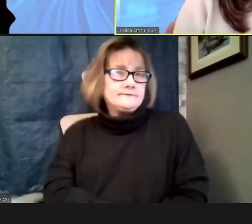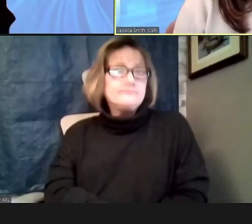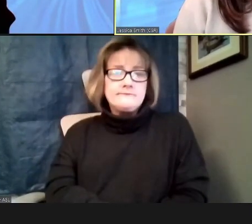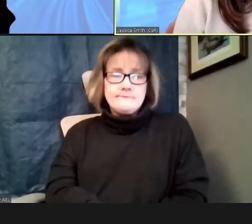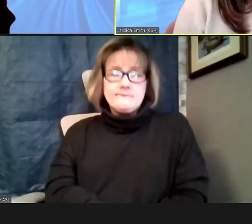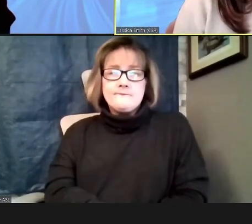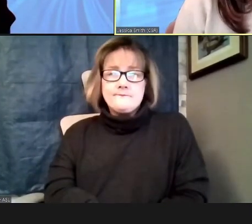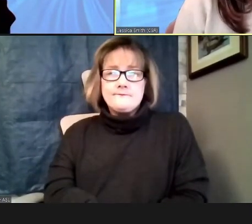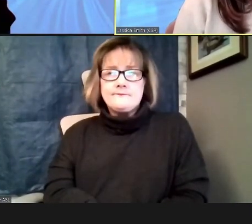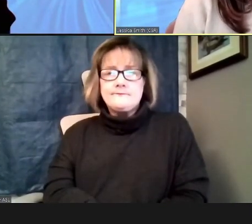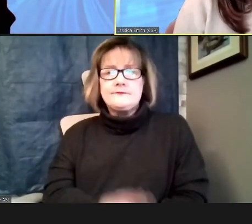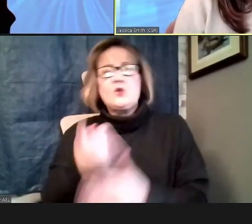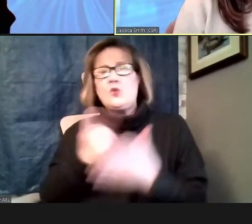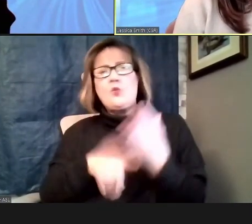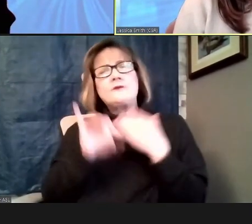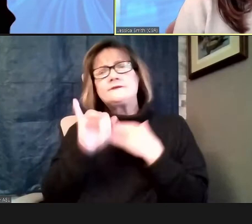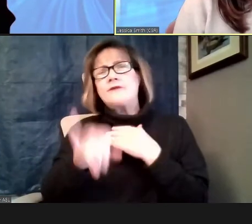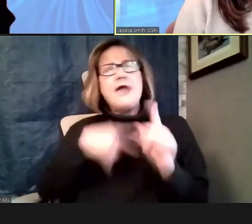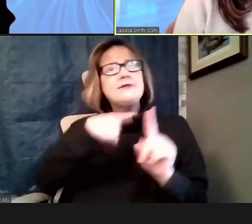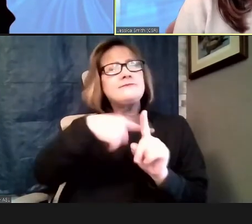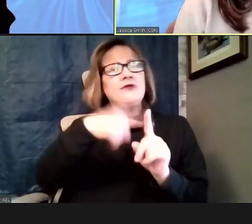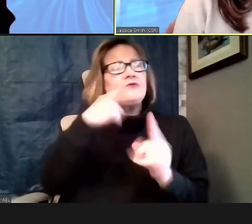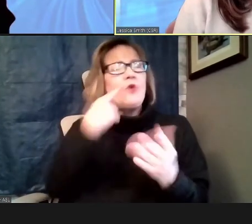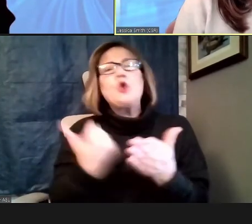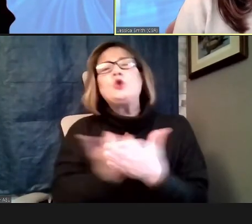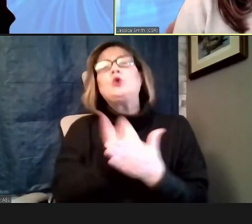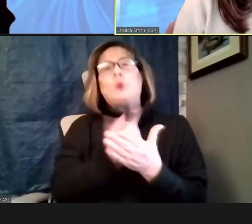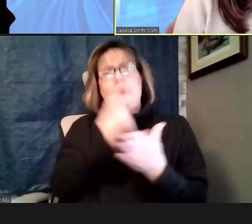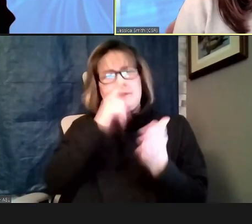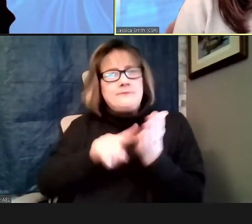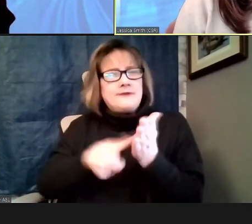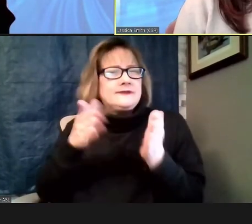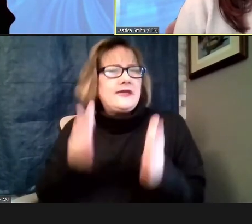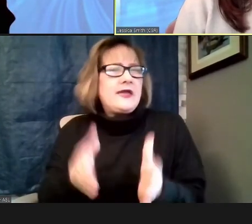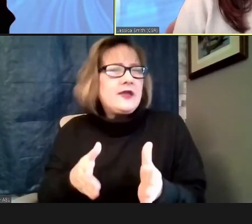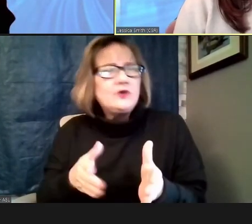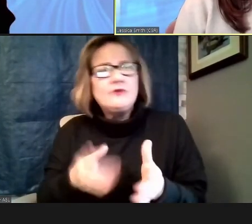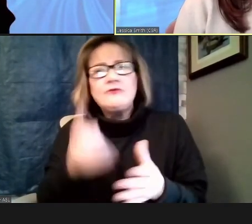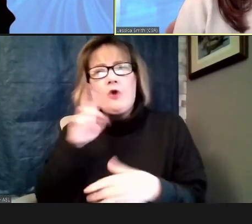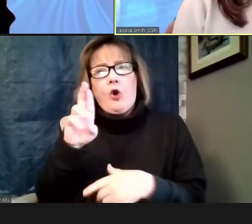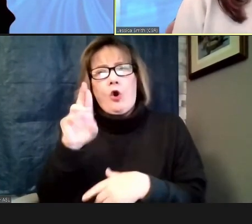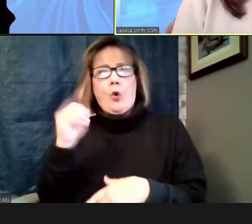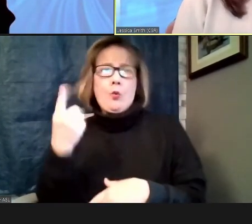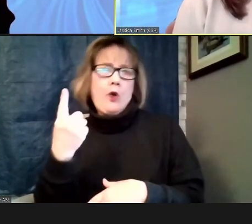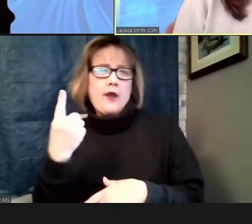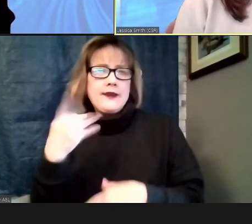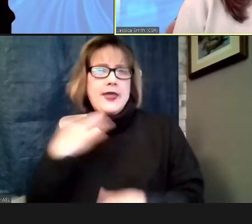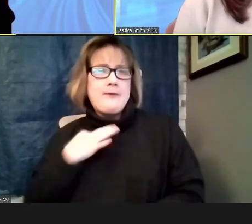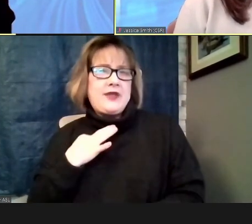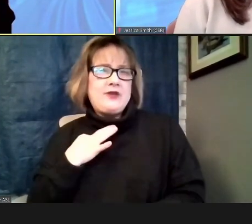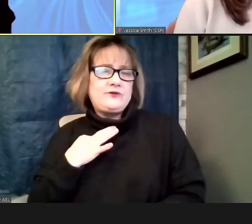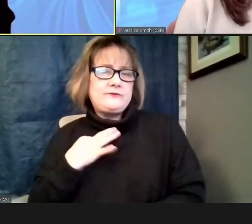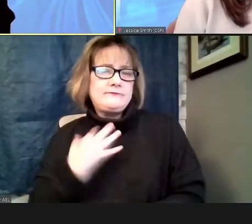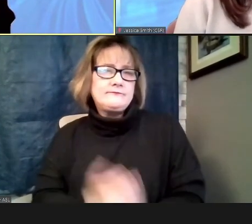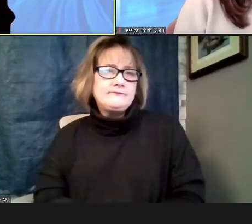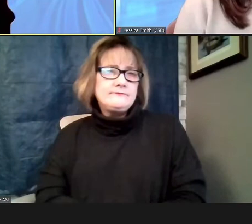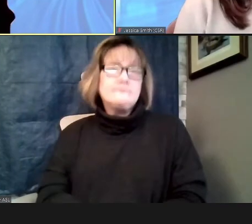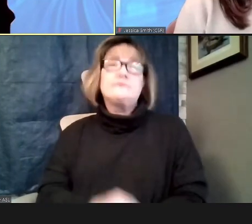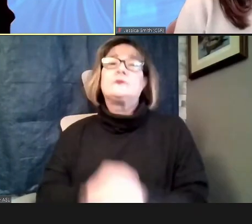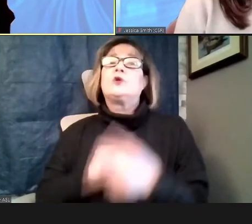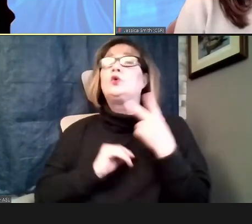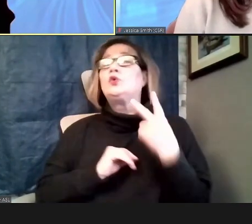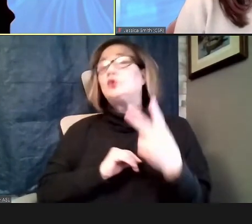And what is the advantage for a new investigator for an R01 application? So there's